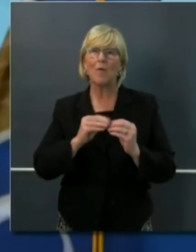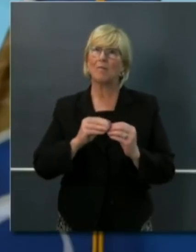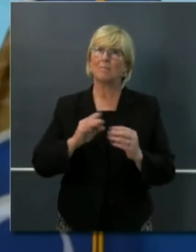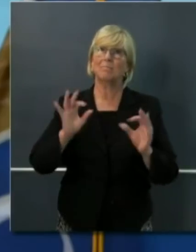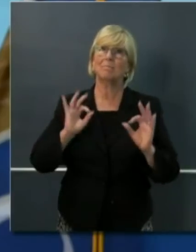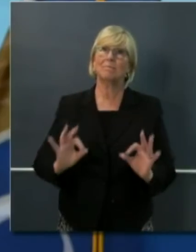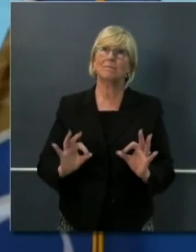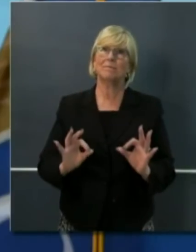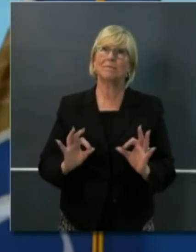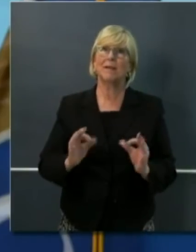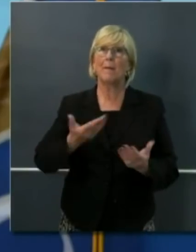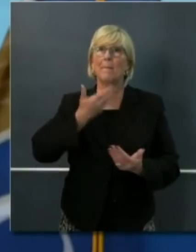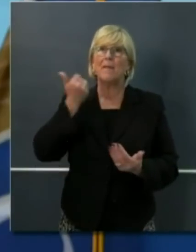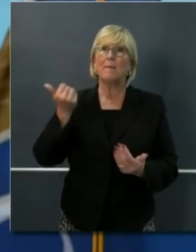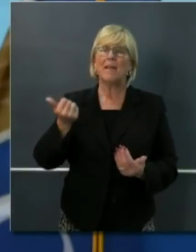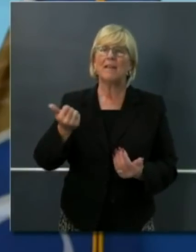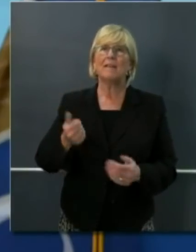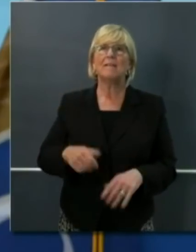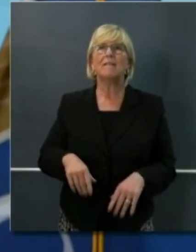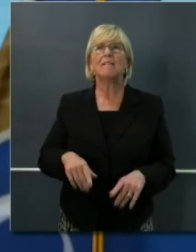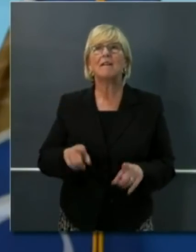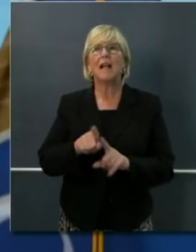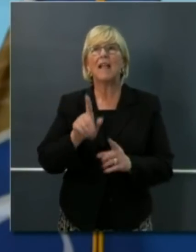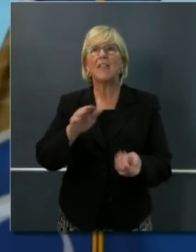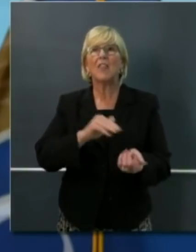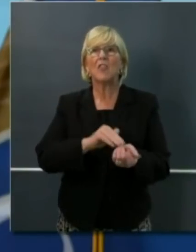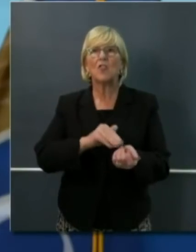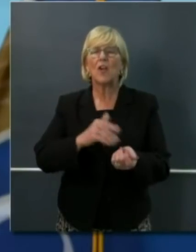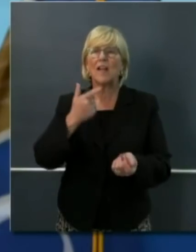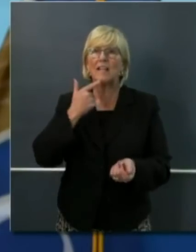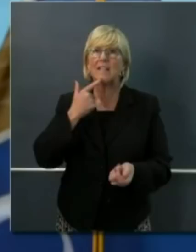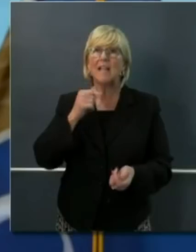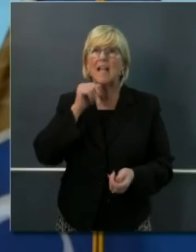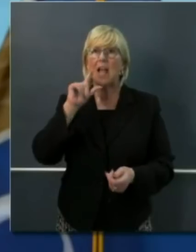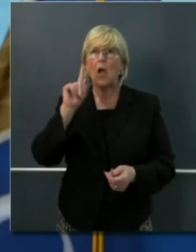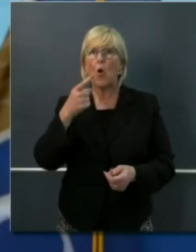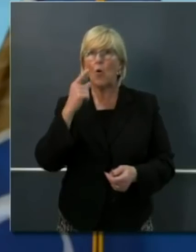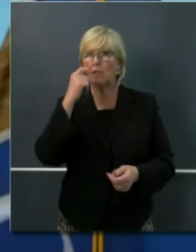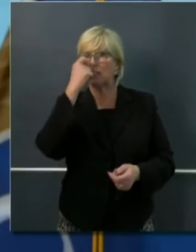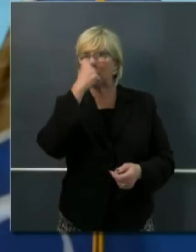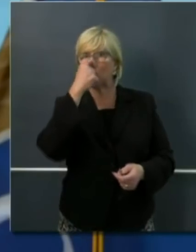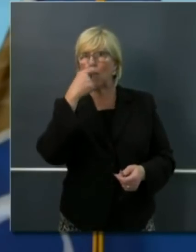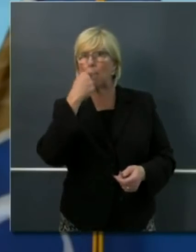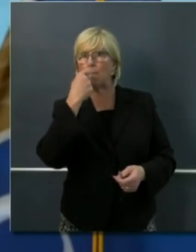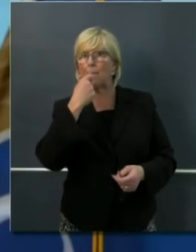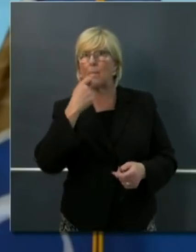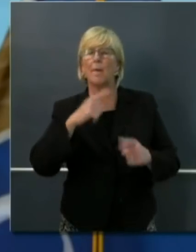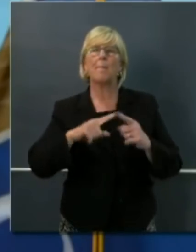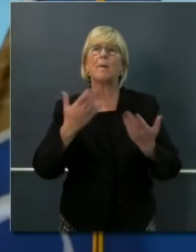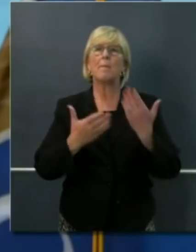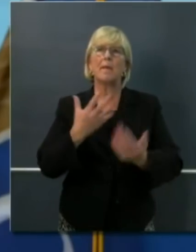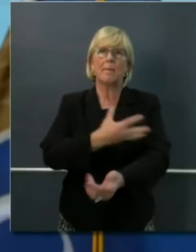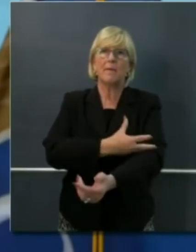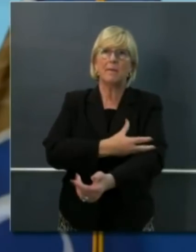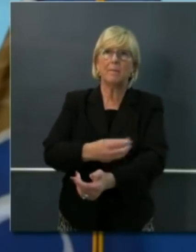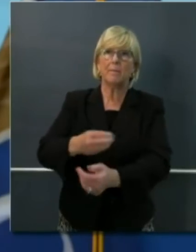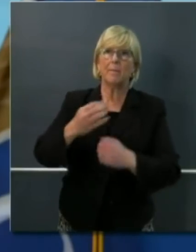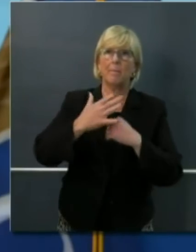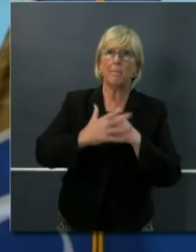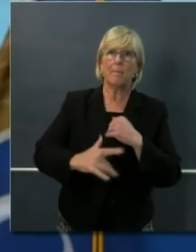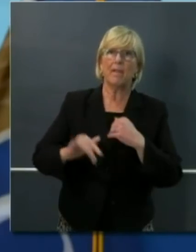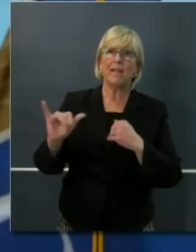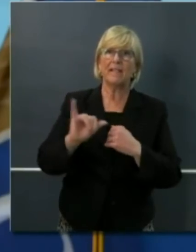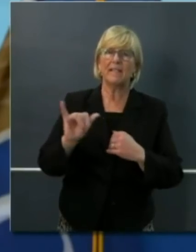access and different modalities, as Doctor said, of testing not just the PCR, but really starting to broaden the